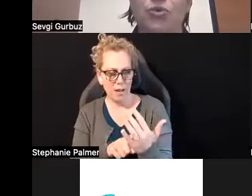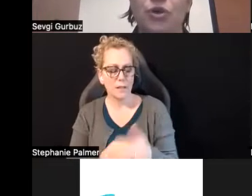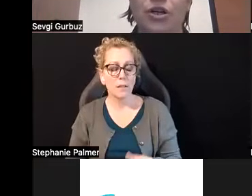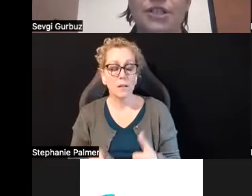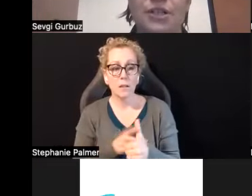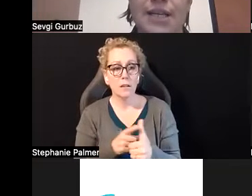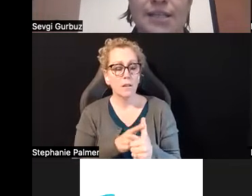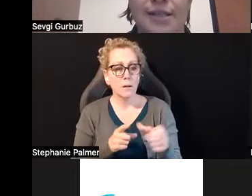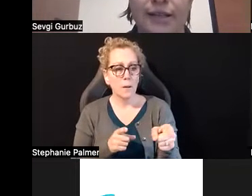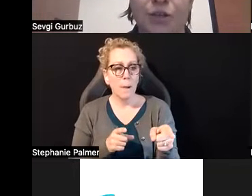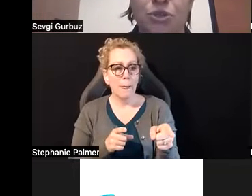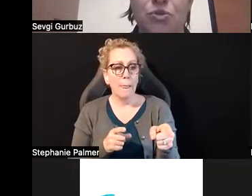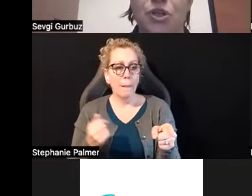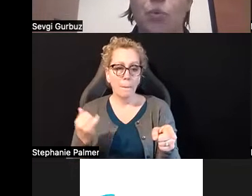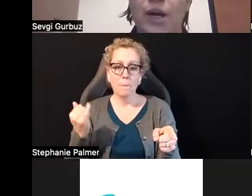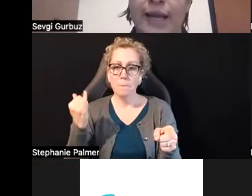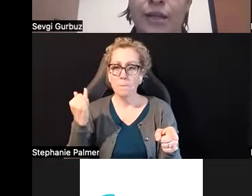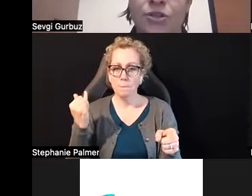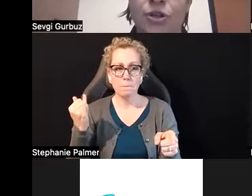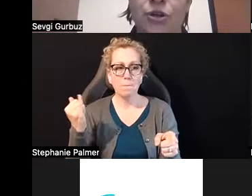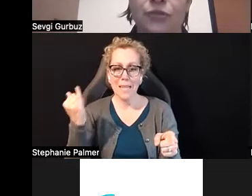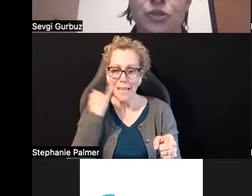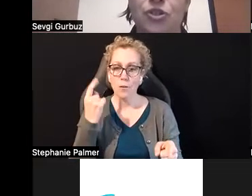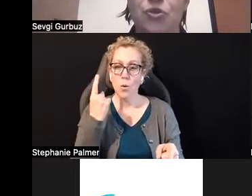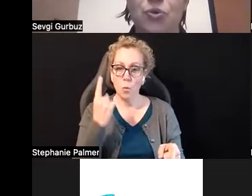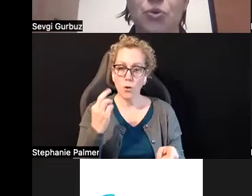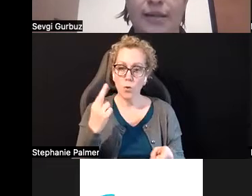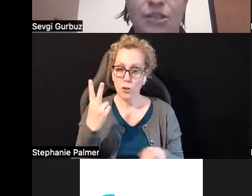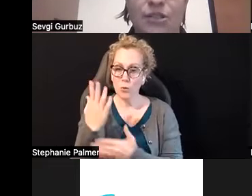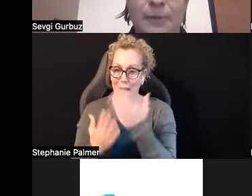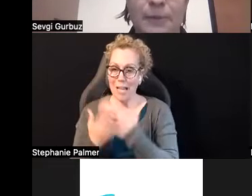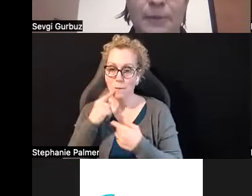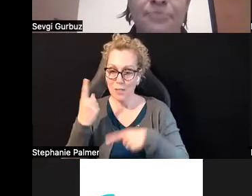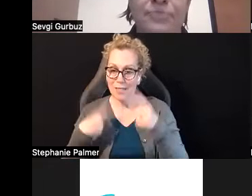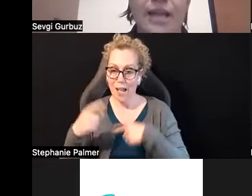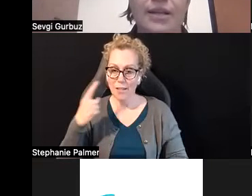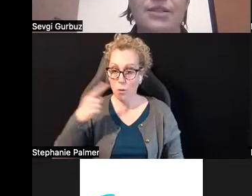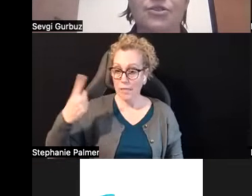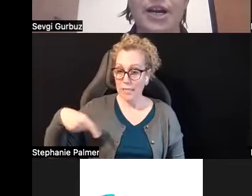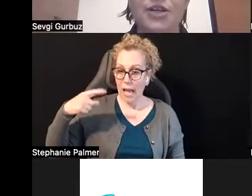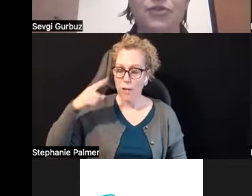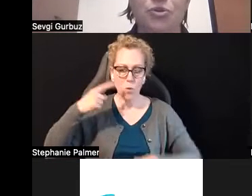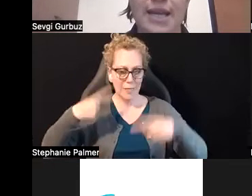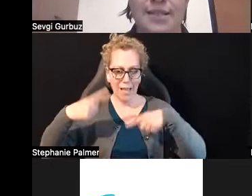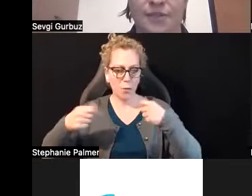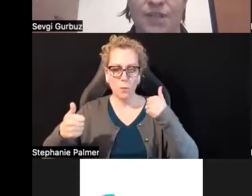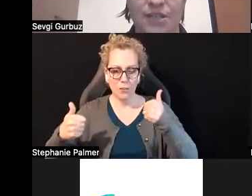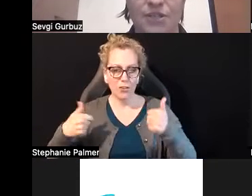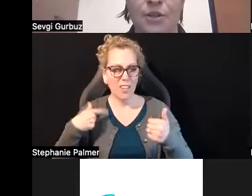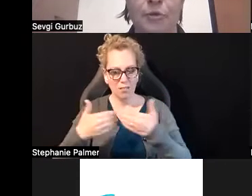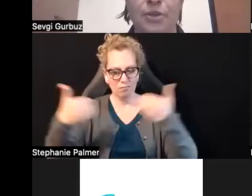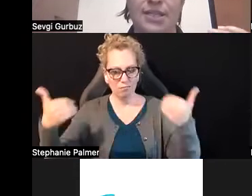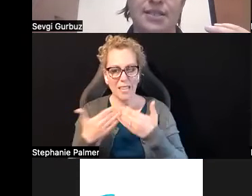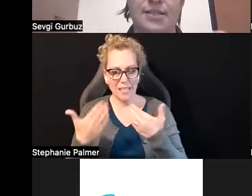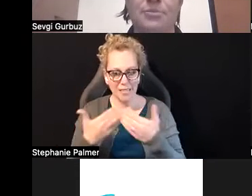not you're articulating sign language using one hand versus two hands. And there's kind of two cases of